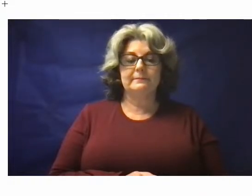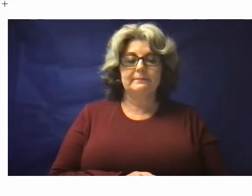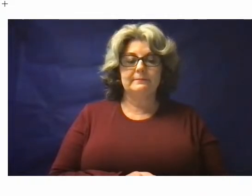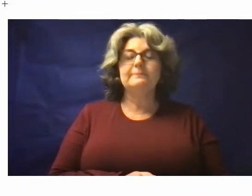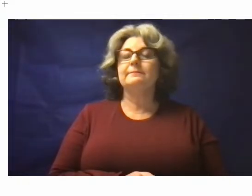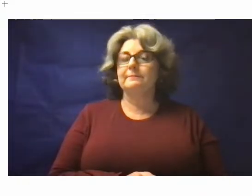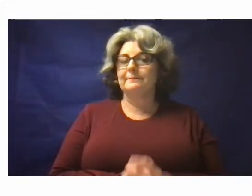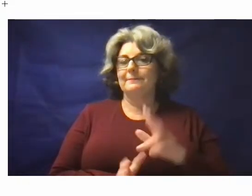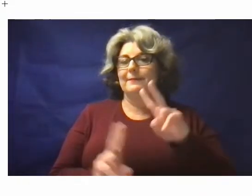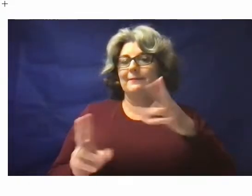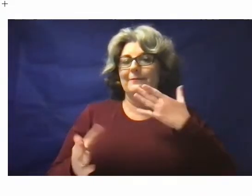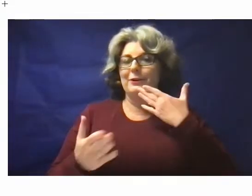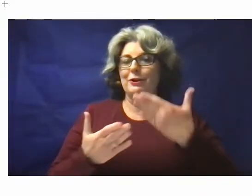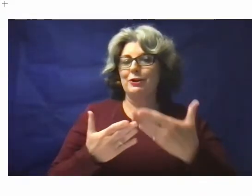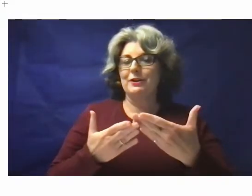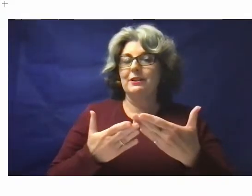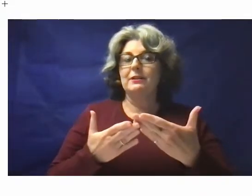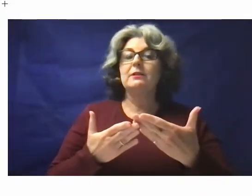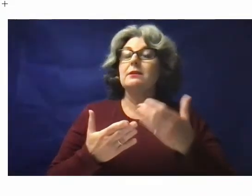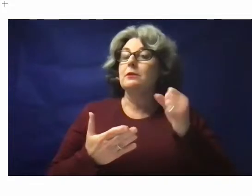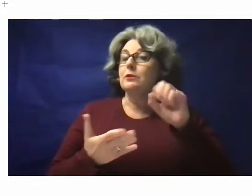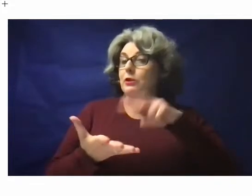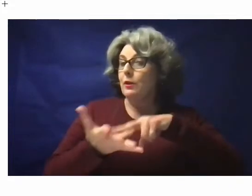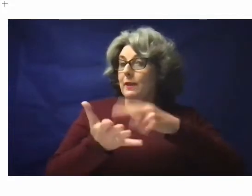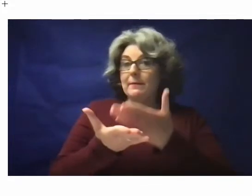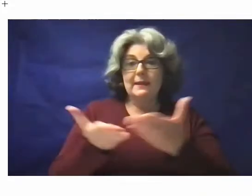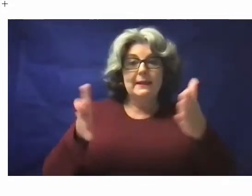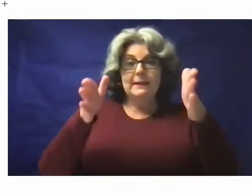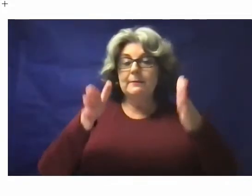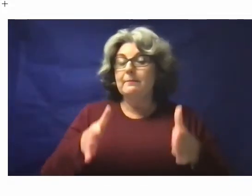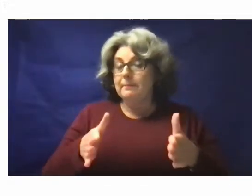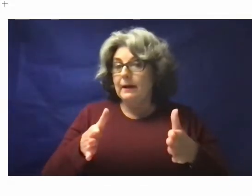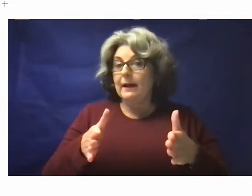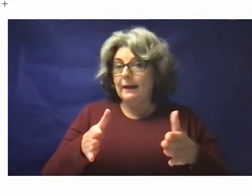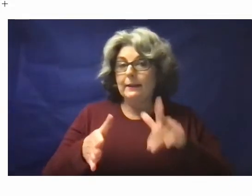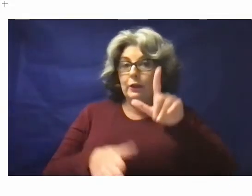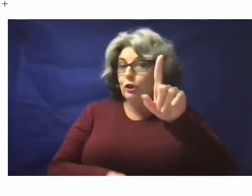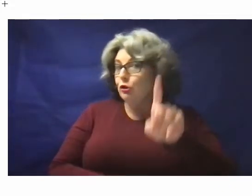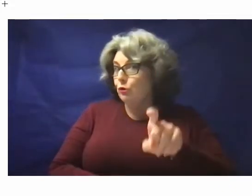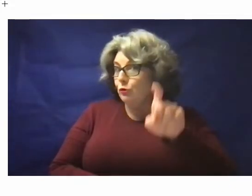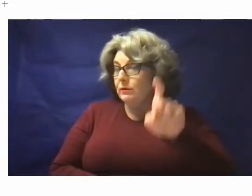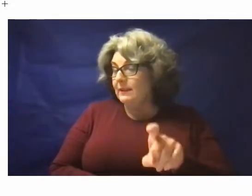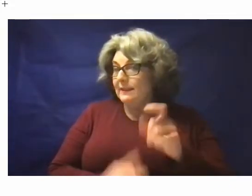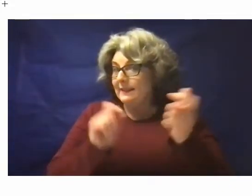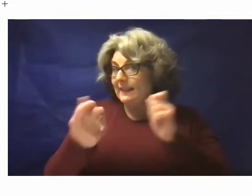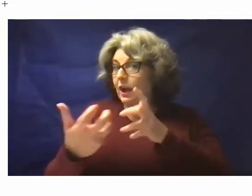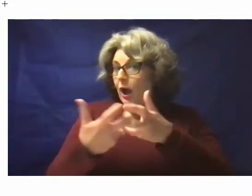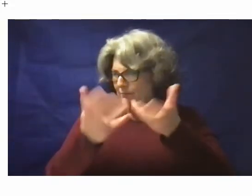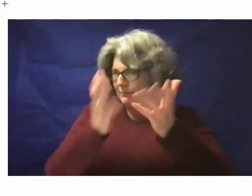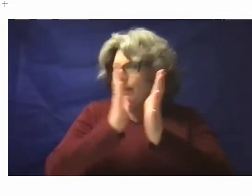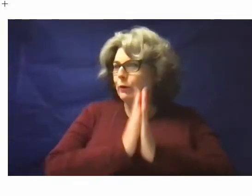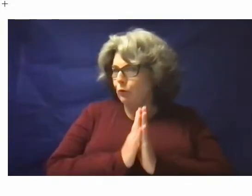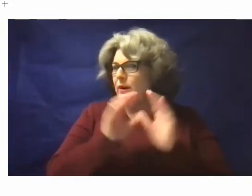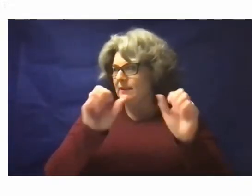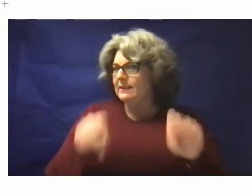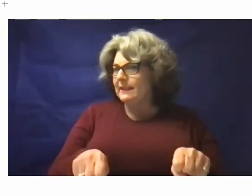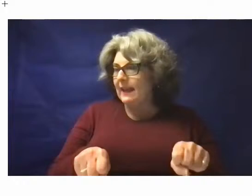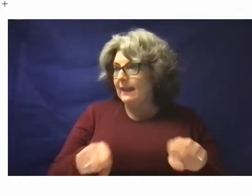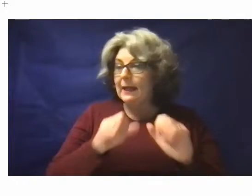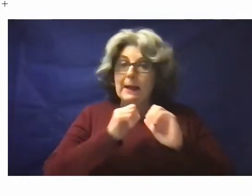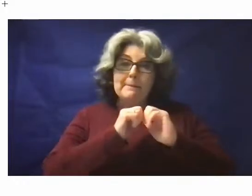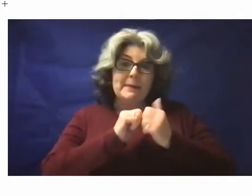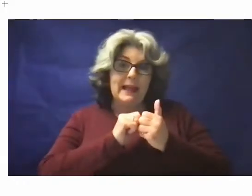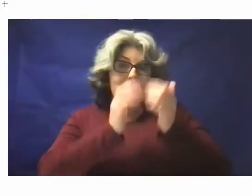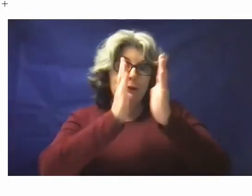good. So basically that means anybody who needs an accommodation can request it. But how do you go about